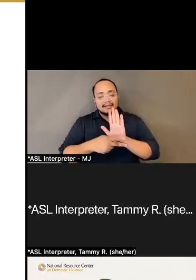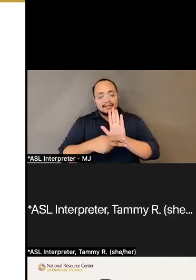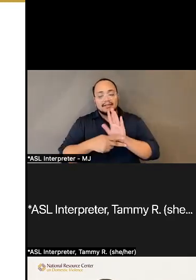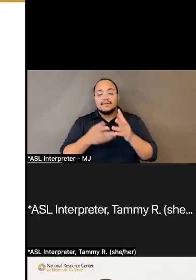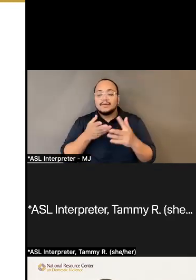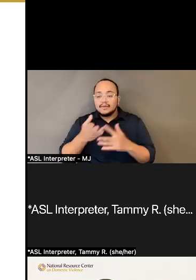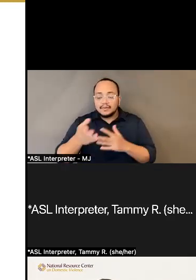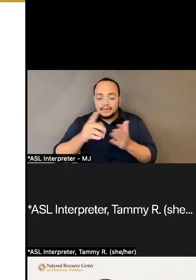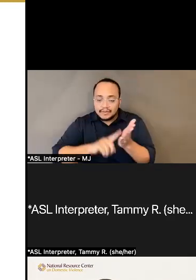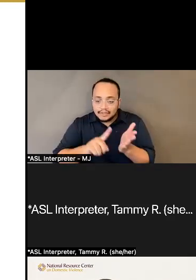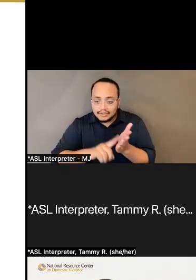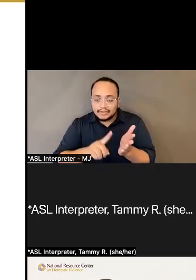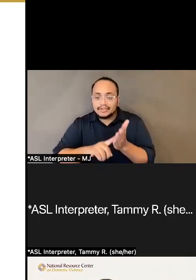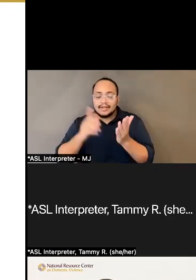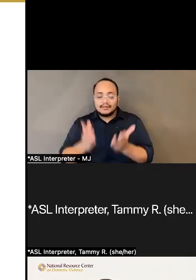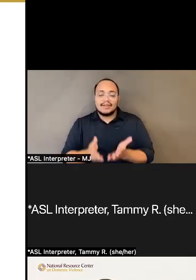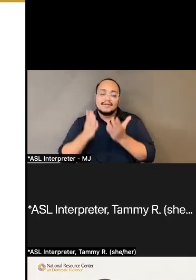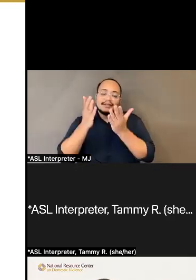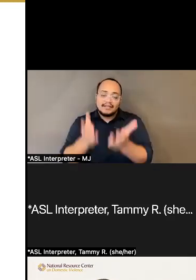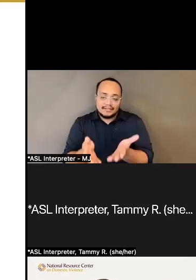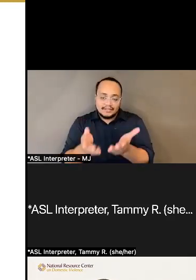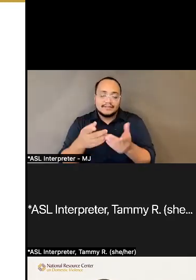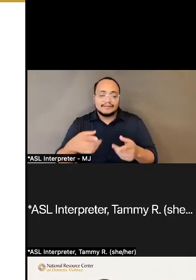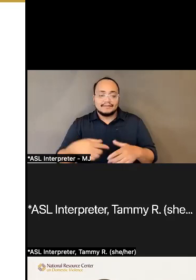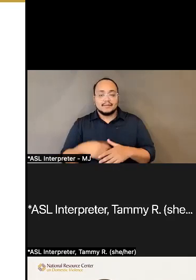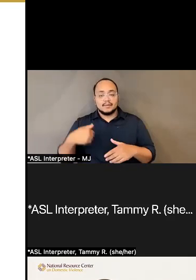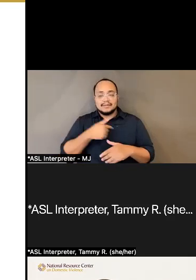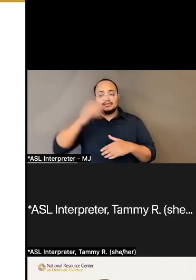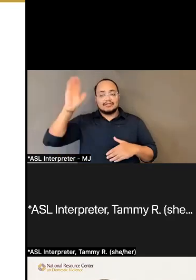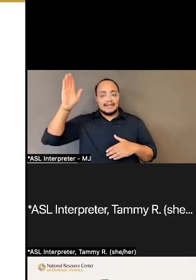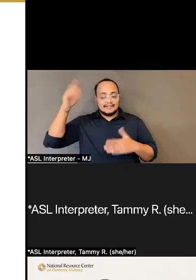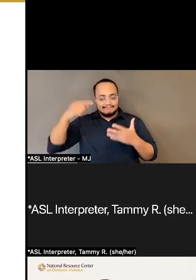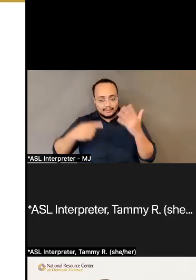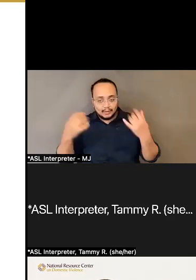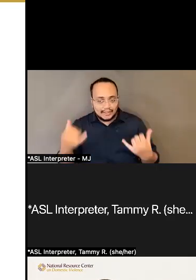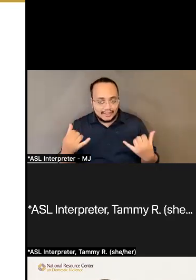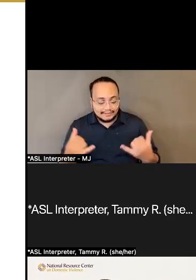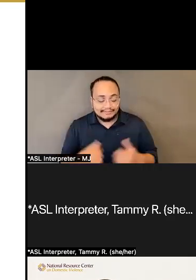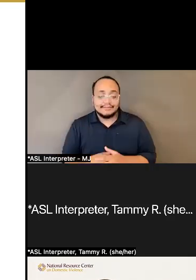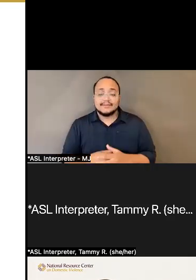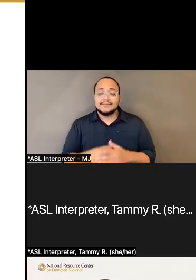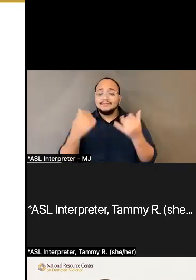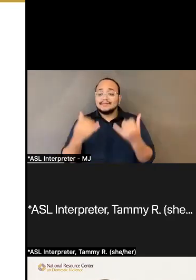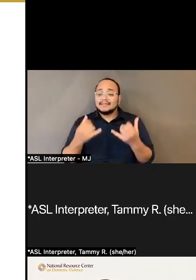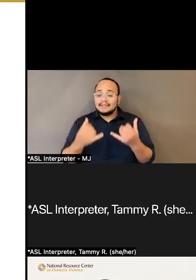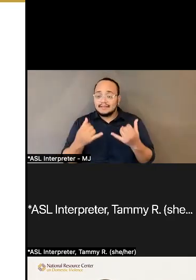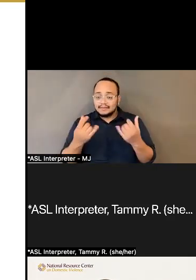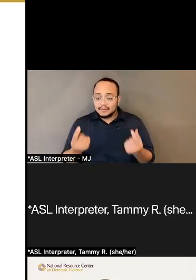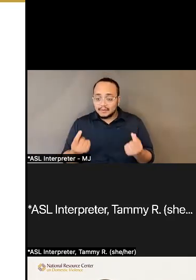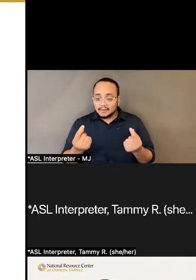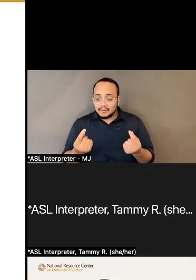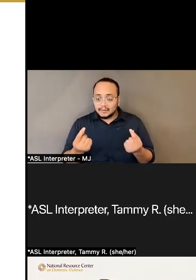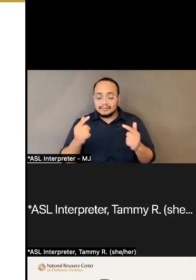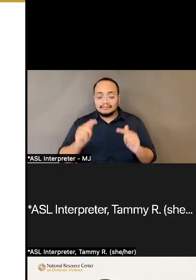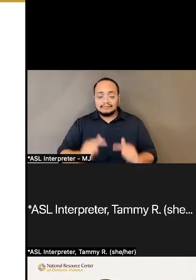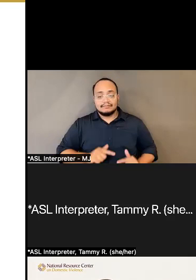the research and recommendations that you've heard today. So with that, I'll now